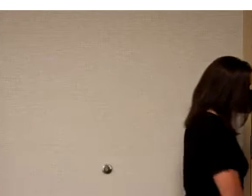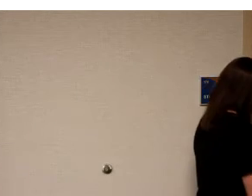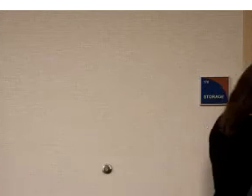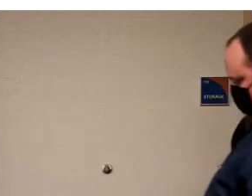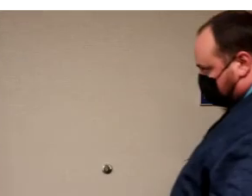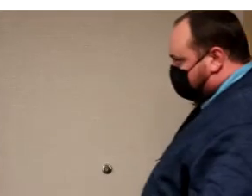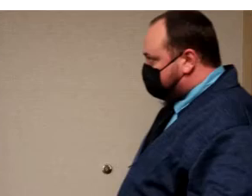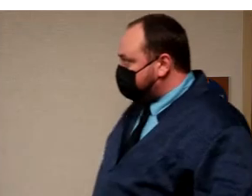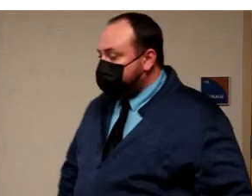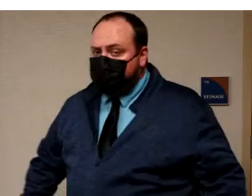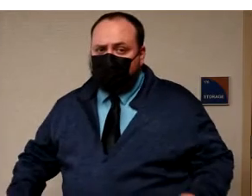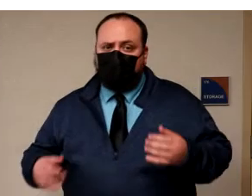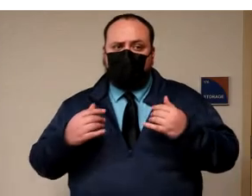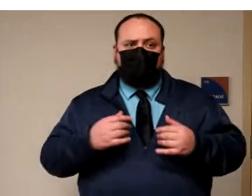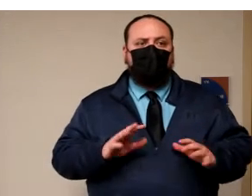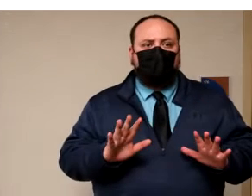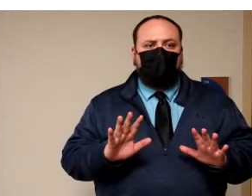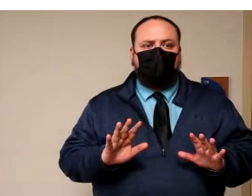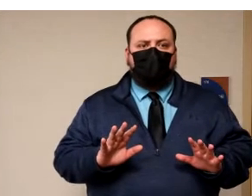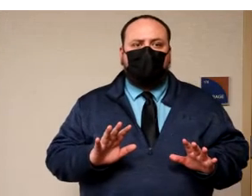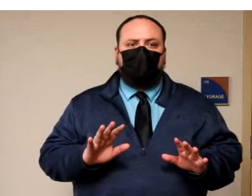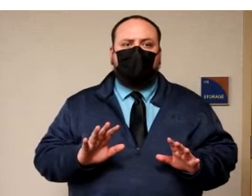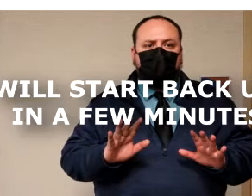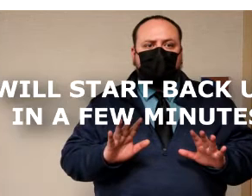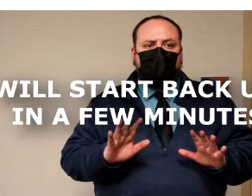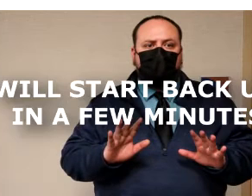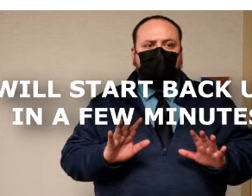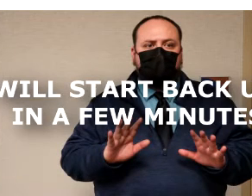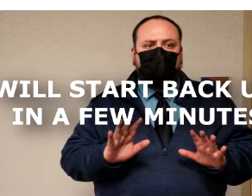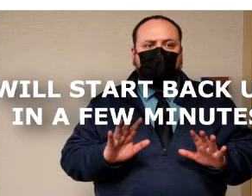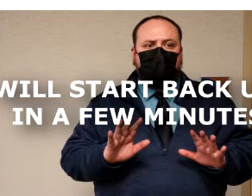We come here to this Southern District, District 4,